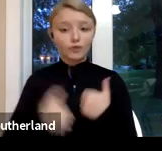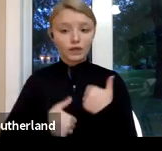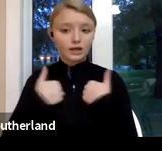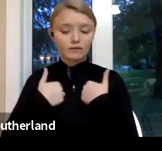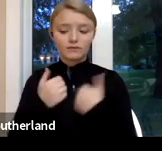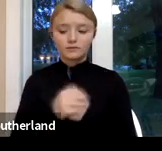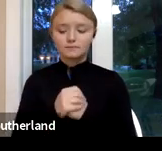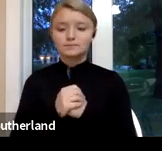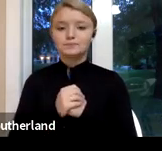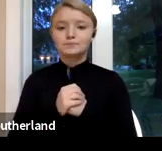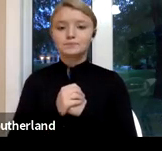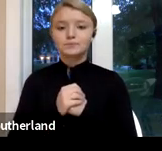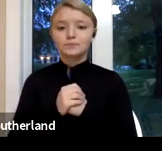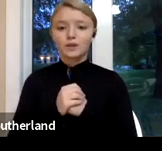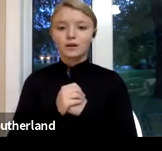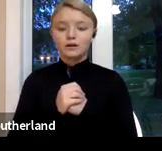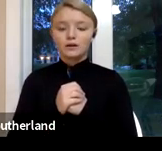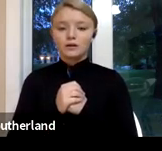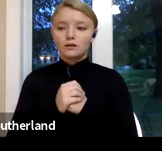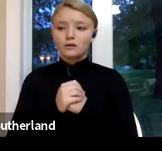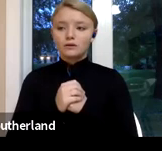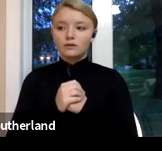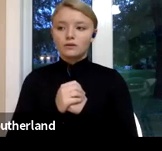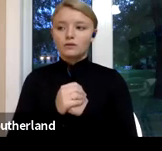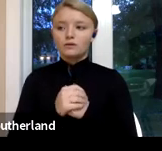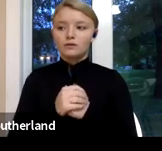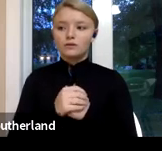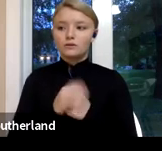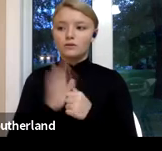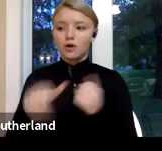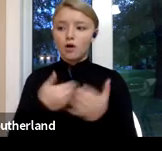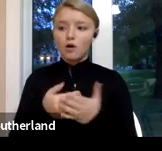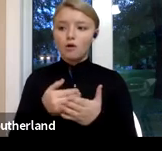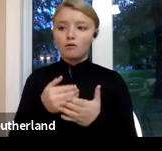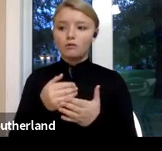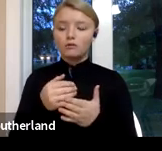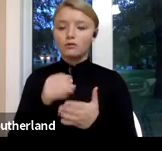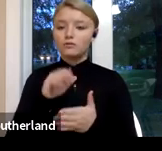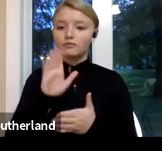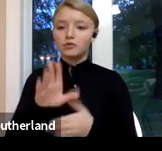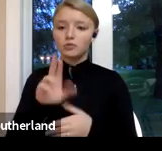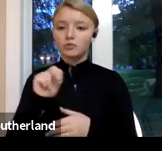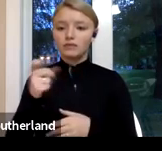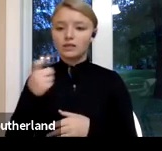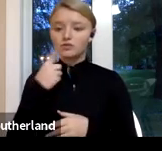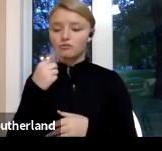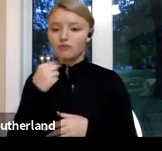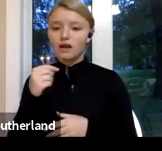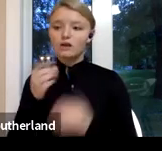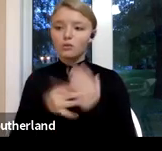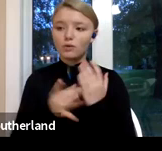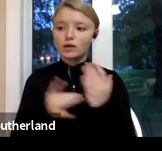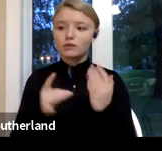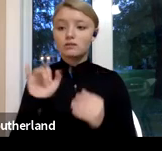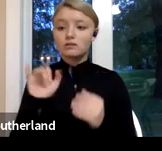Your off your Ningxia Red, your oils, all Young Living products. Can't go wrong there. I started my